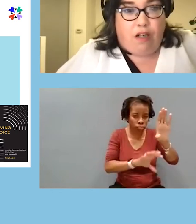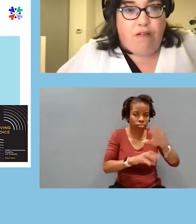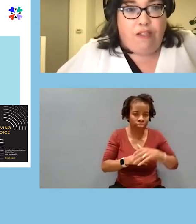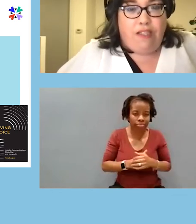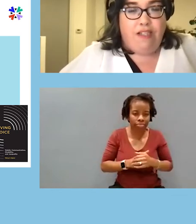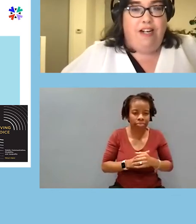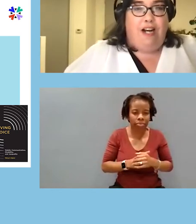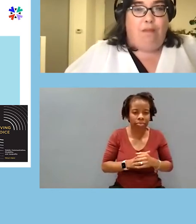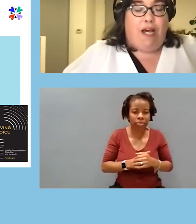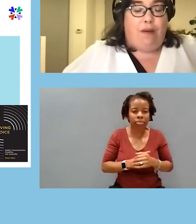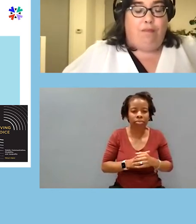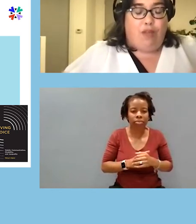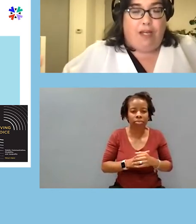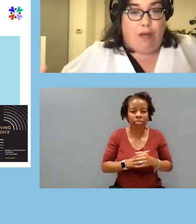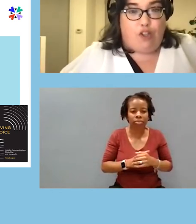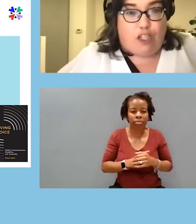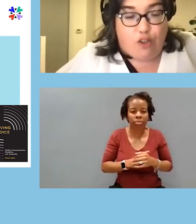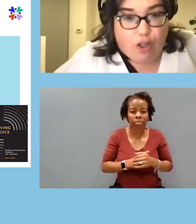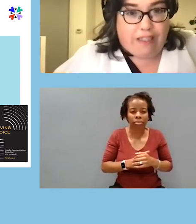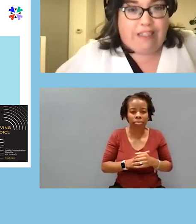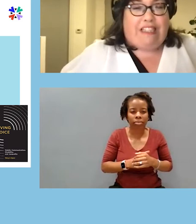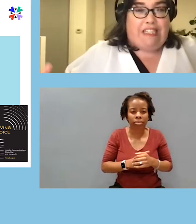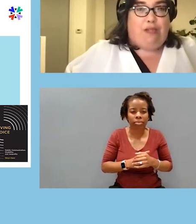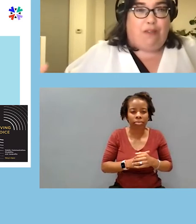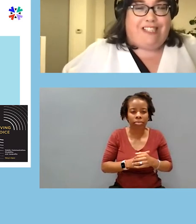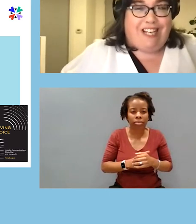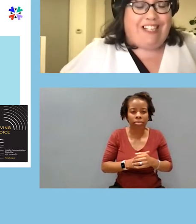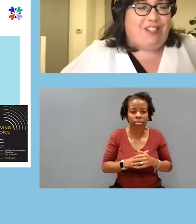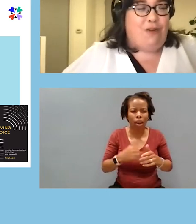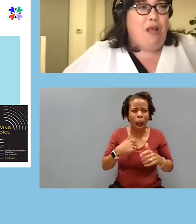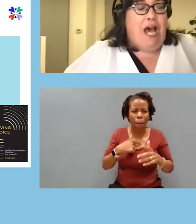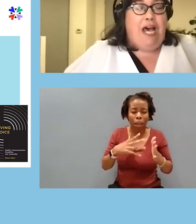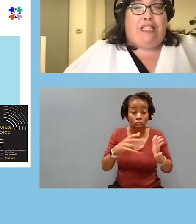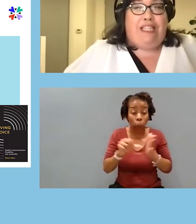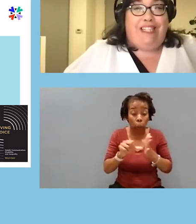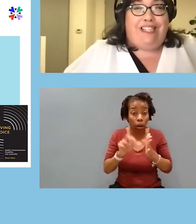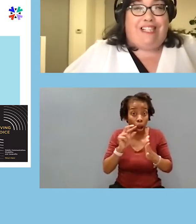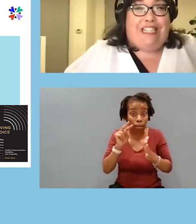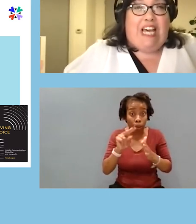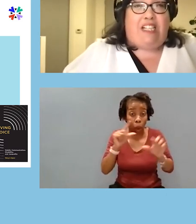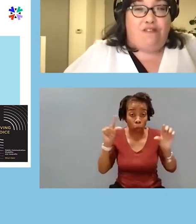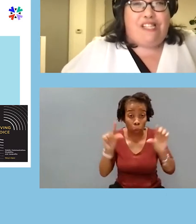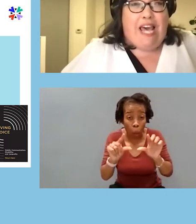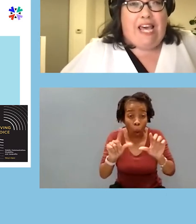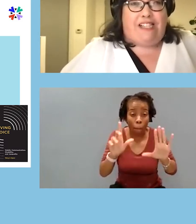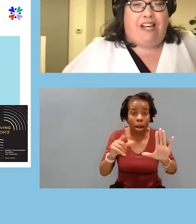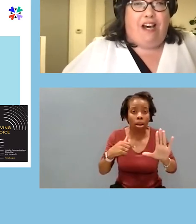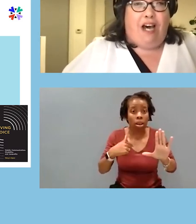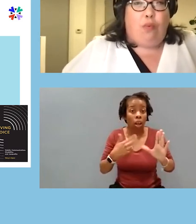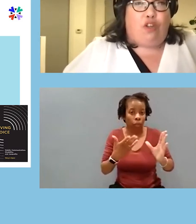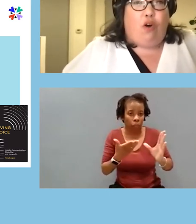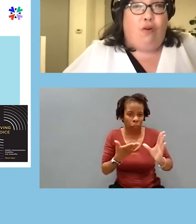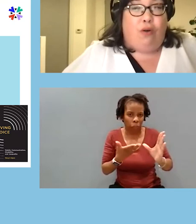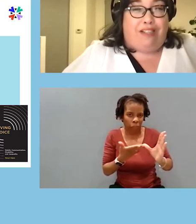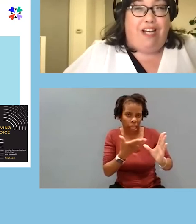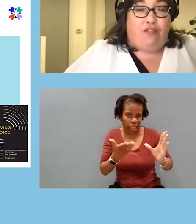Elizabeth Guffey, I am actually struggling to see the slide, but these collective texts,